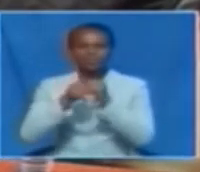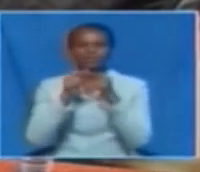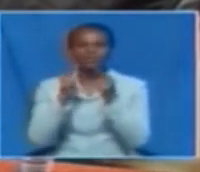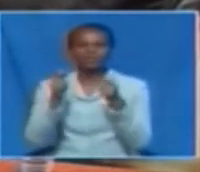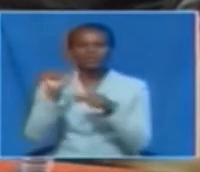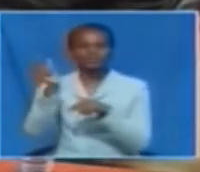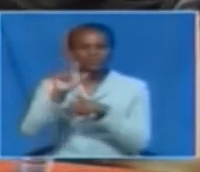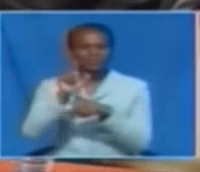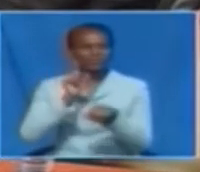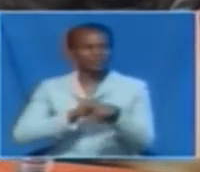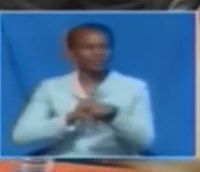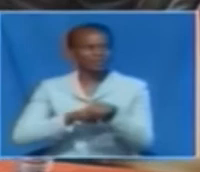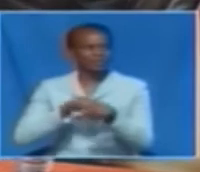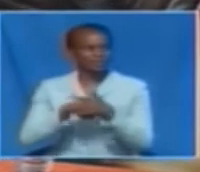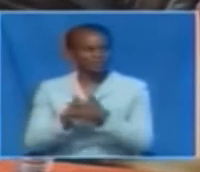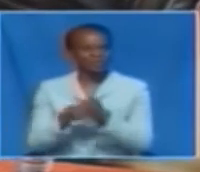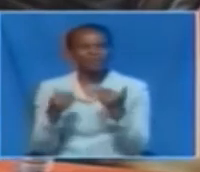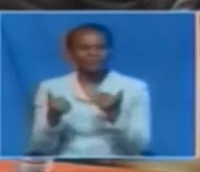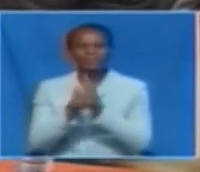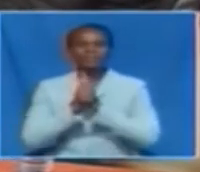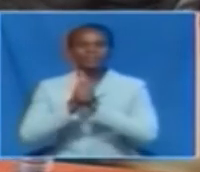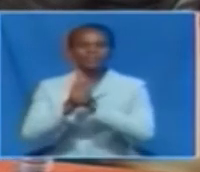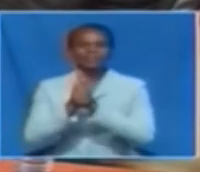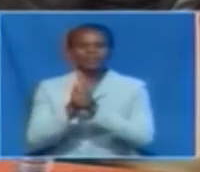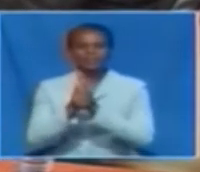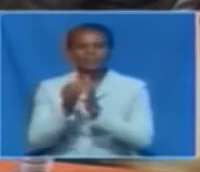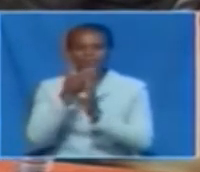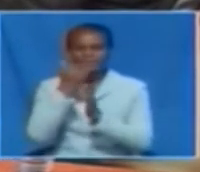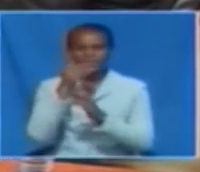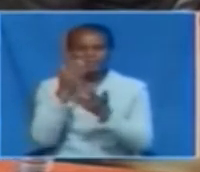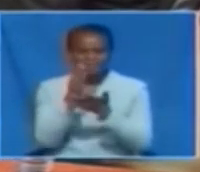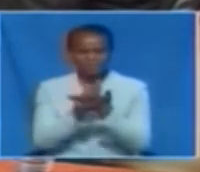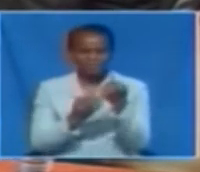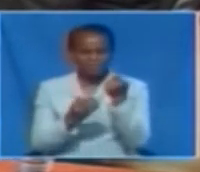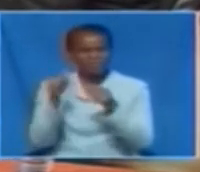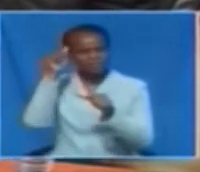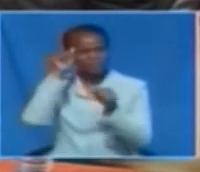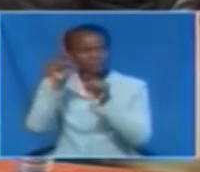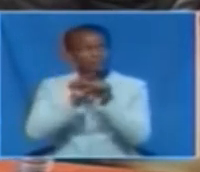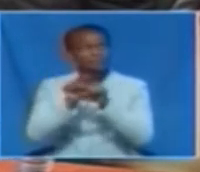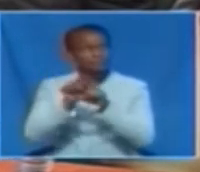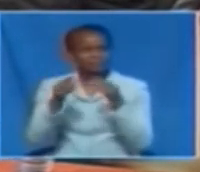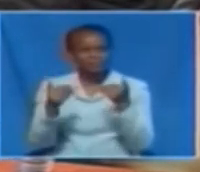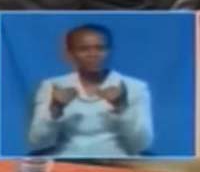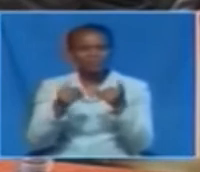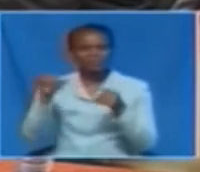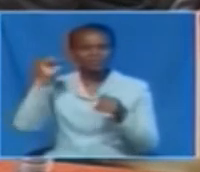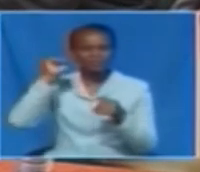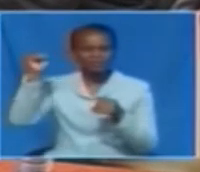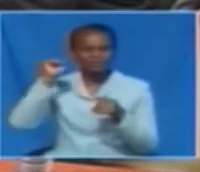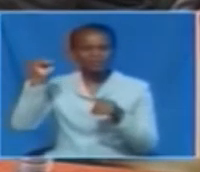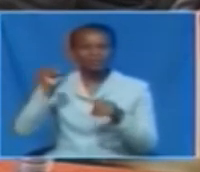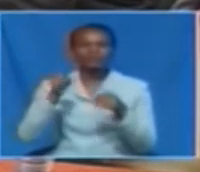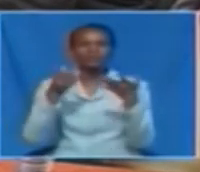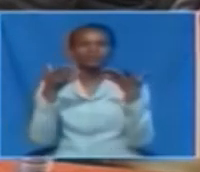And those are the issues of leadership that somebody must be agreed to. When Mr. Sata lost